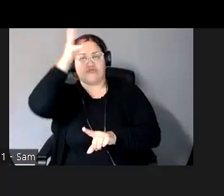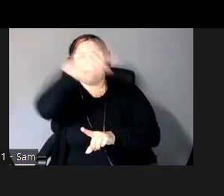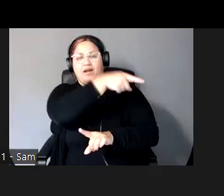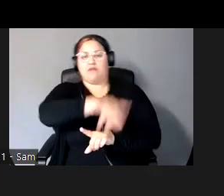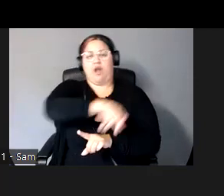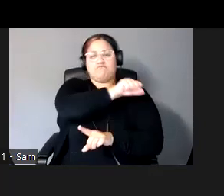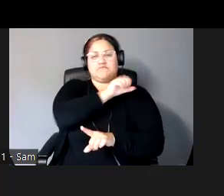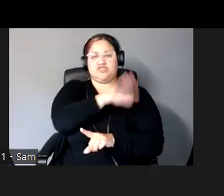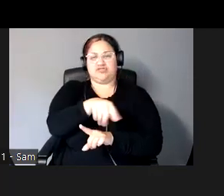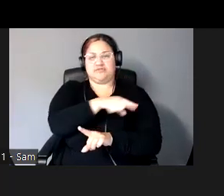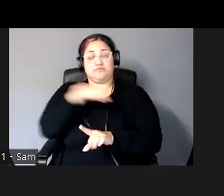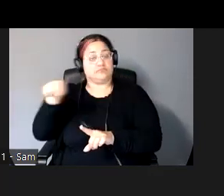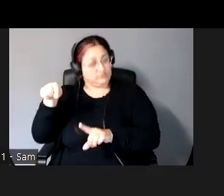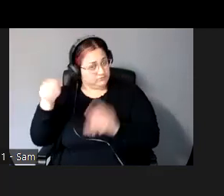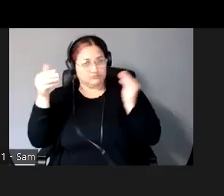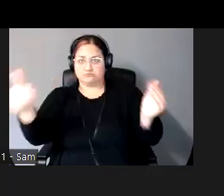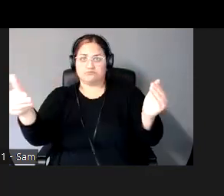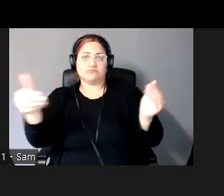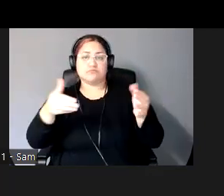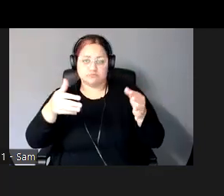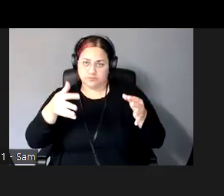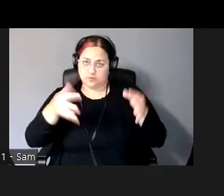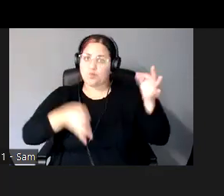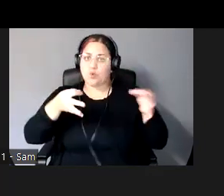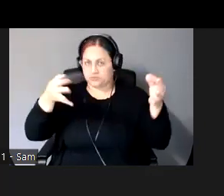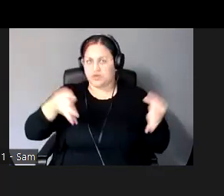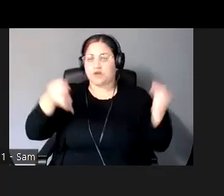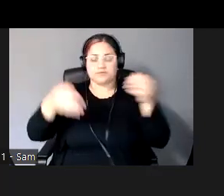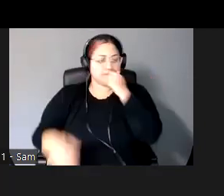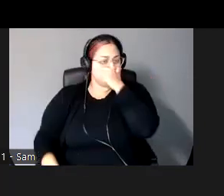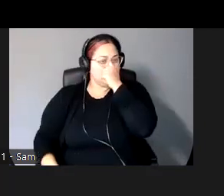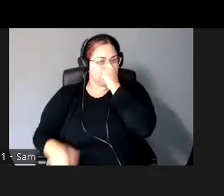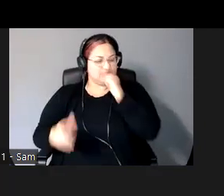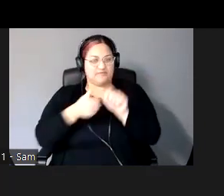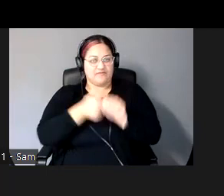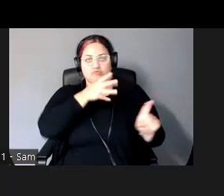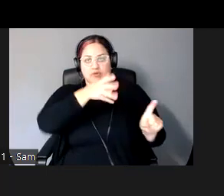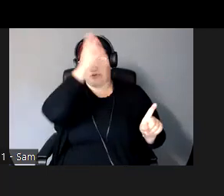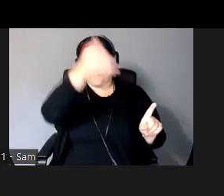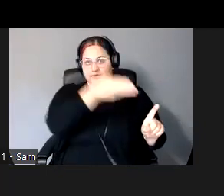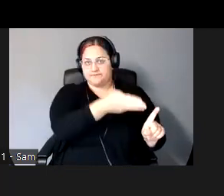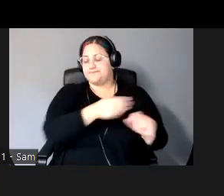one of my first high conflict cases when I started doing family law.